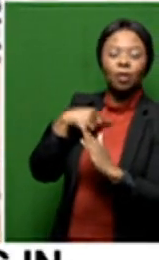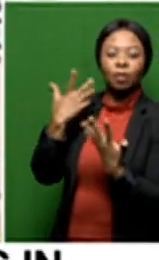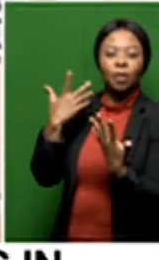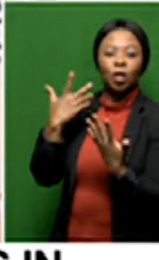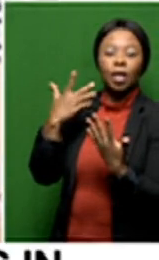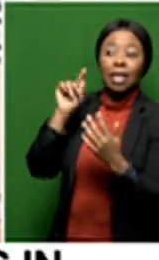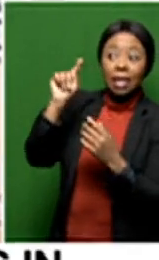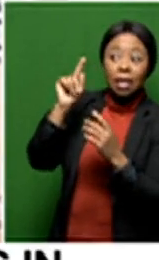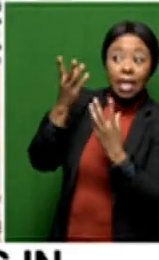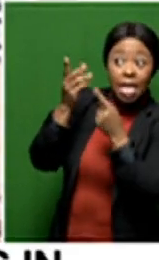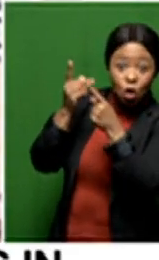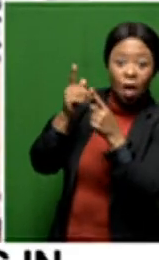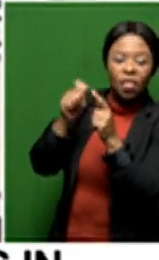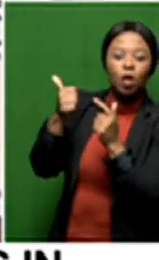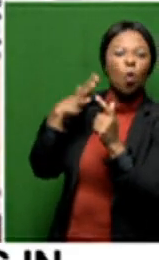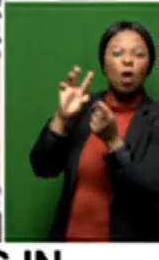change about it?